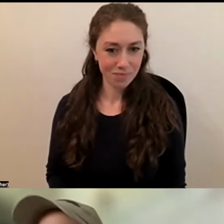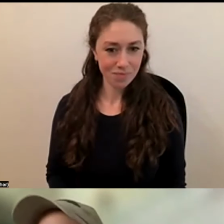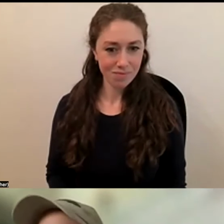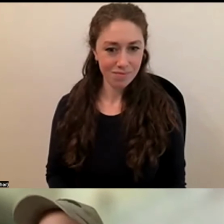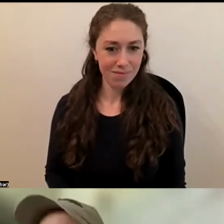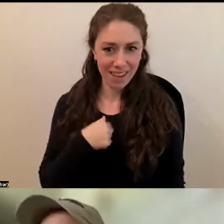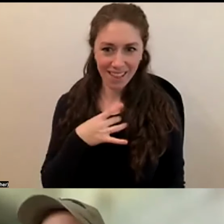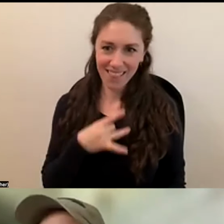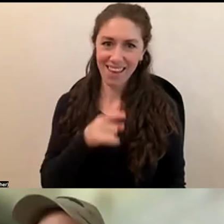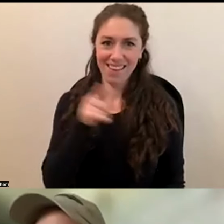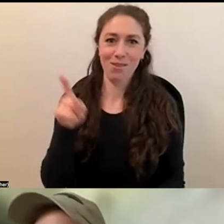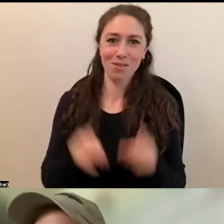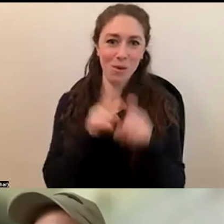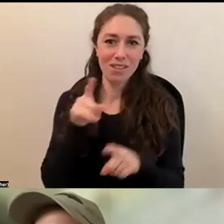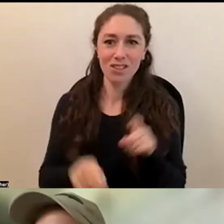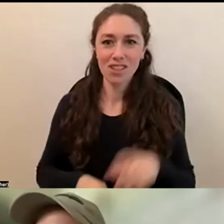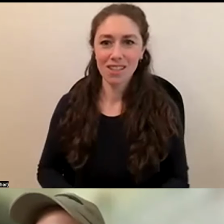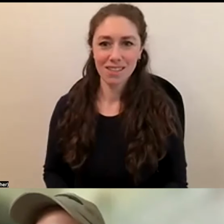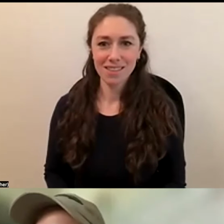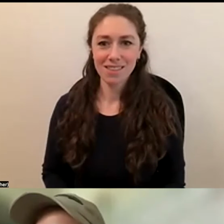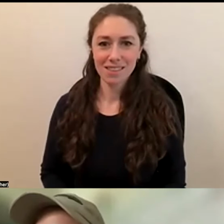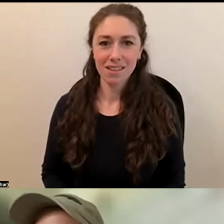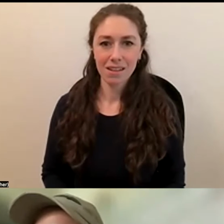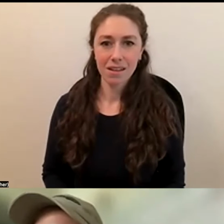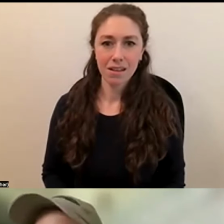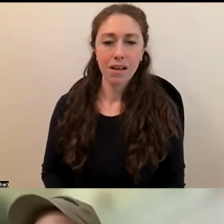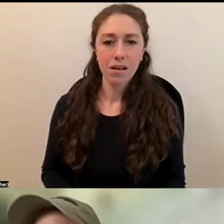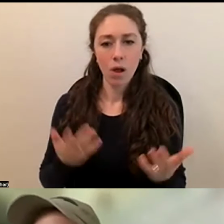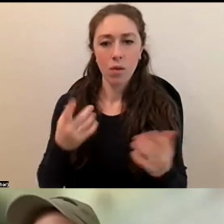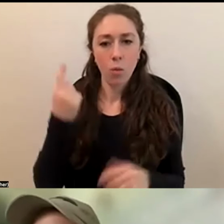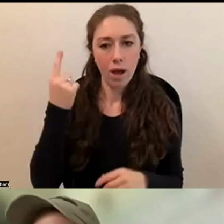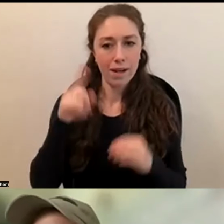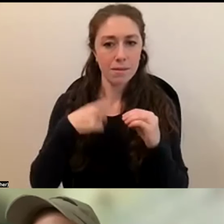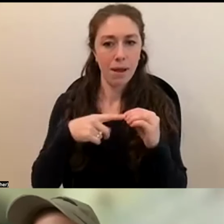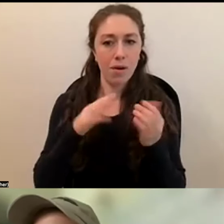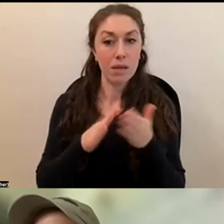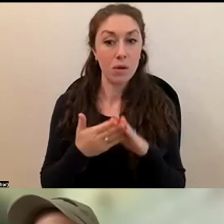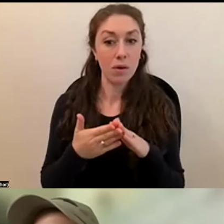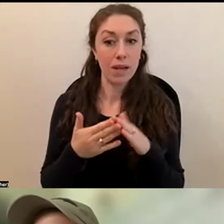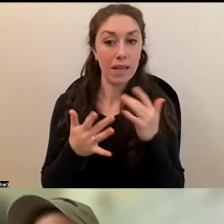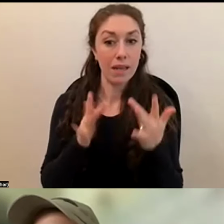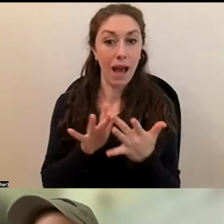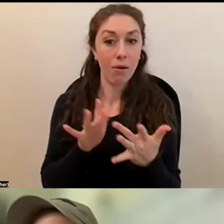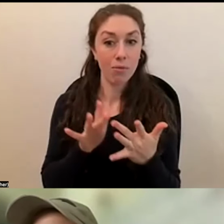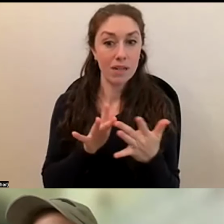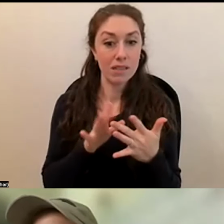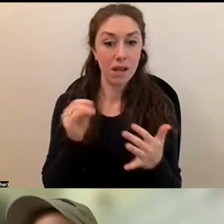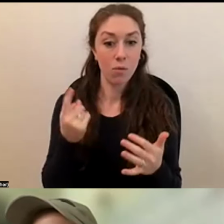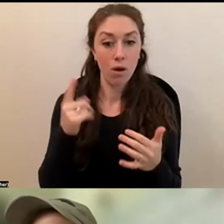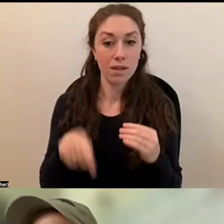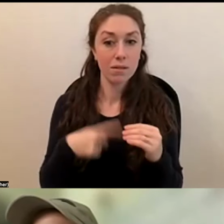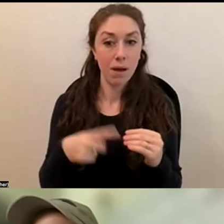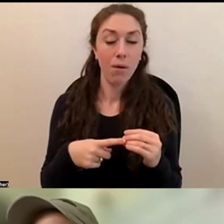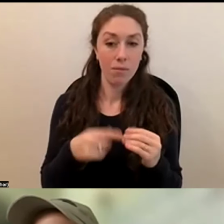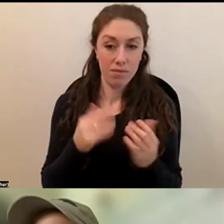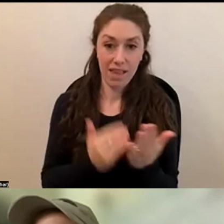these questions. Both of these are, one is about community outreach and one is about lessons. And I